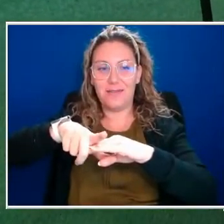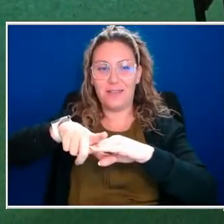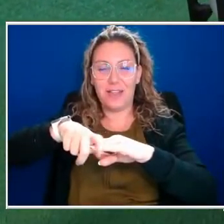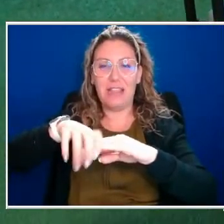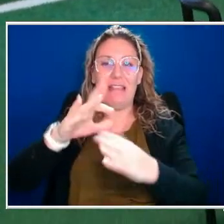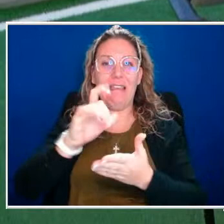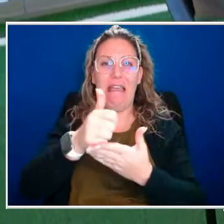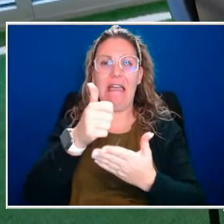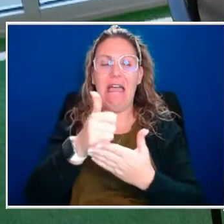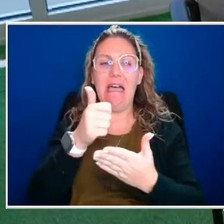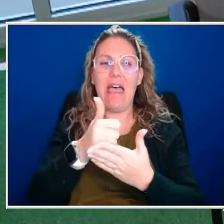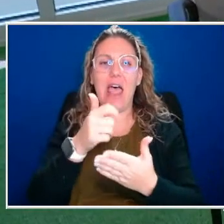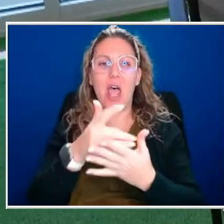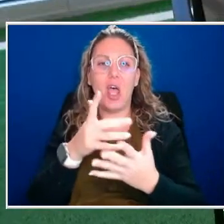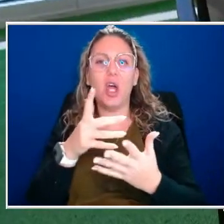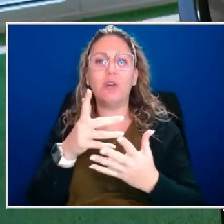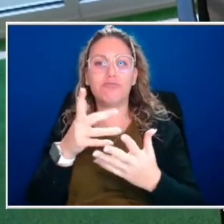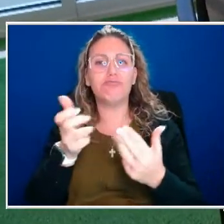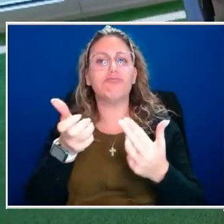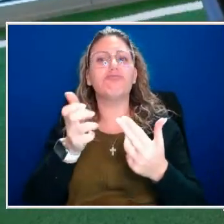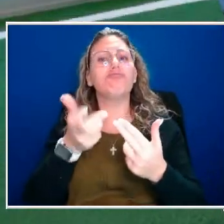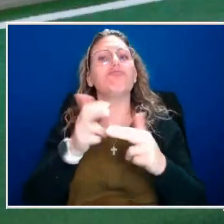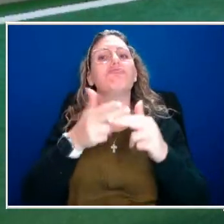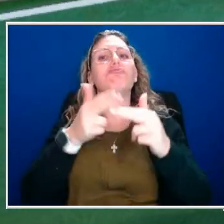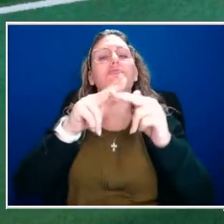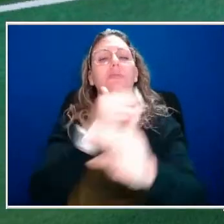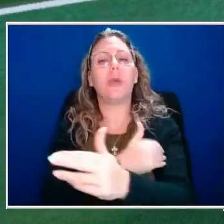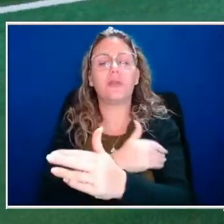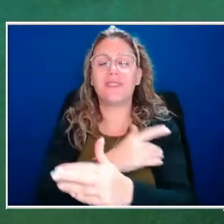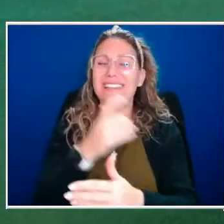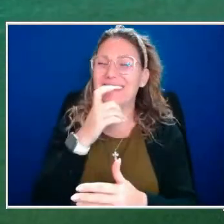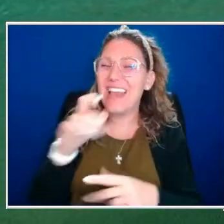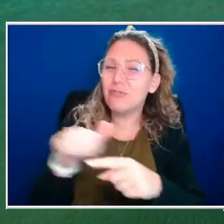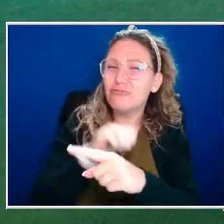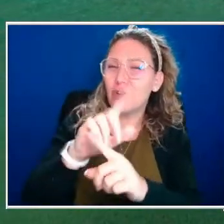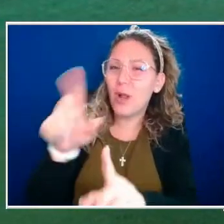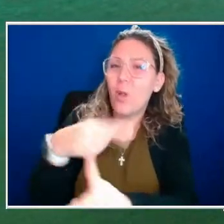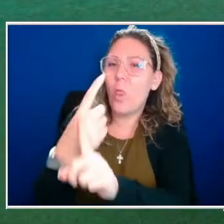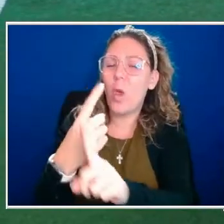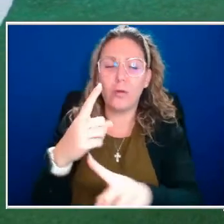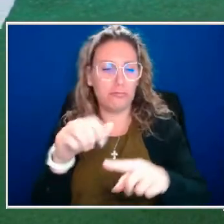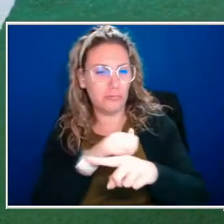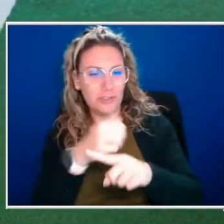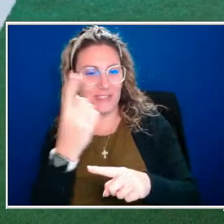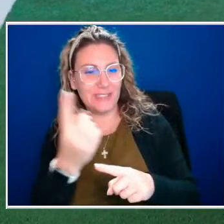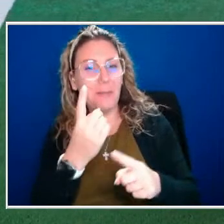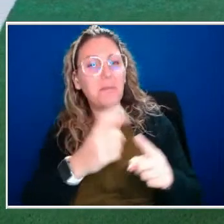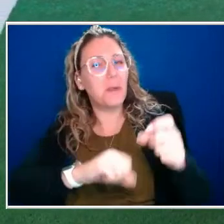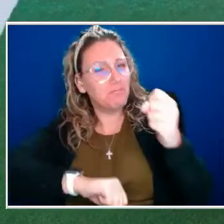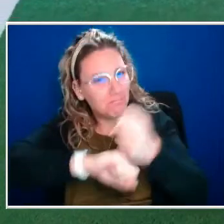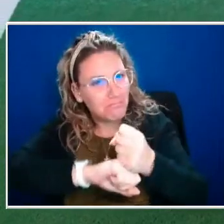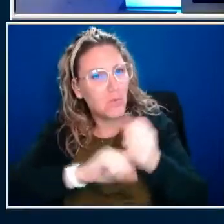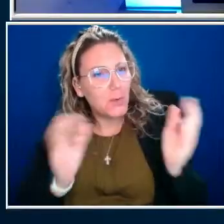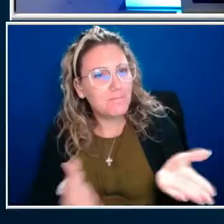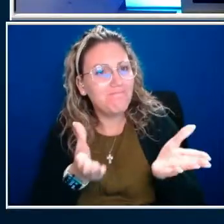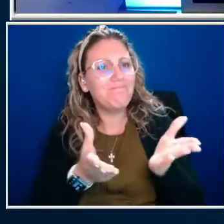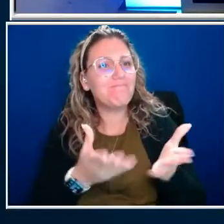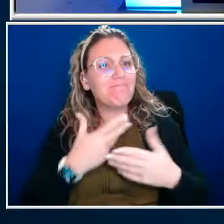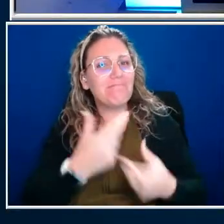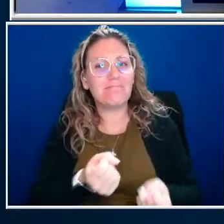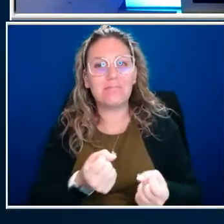train alone. Train with a partner, train with someone who can kind of bring you up, build up that confidence. Should she